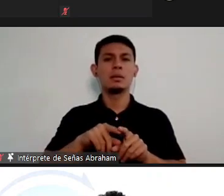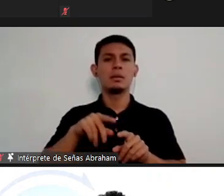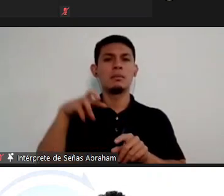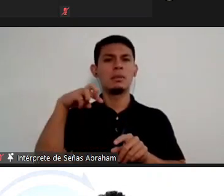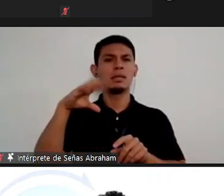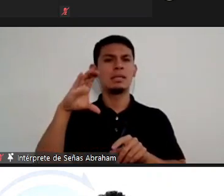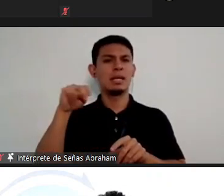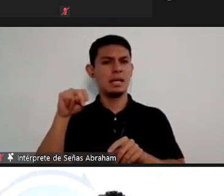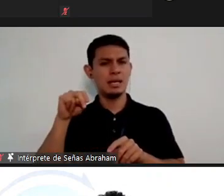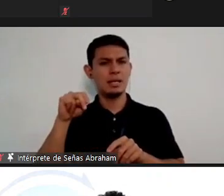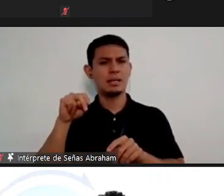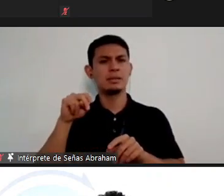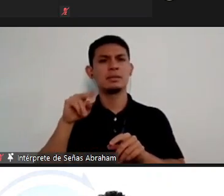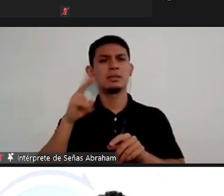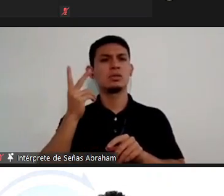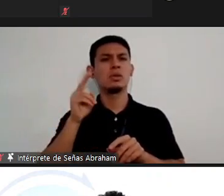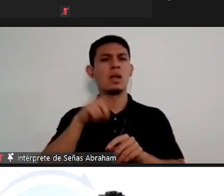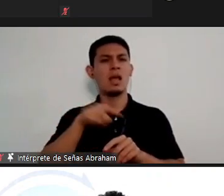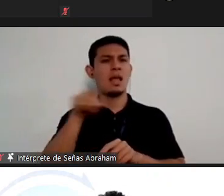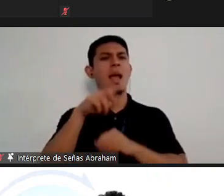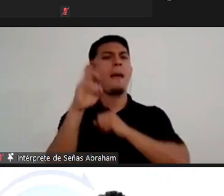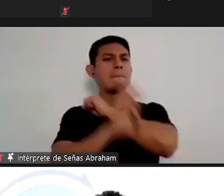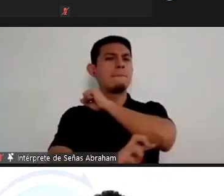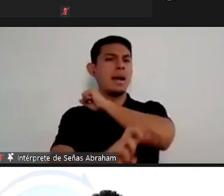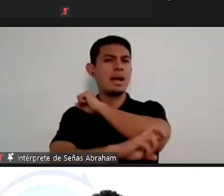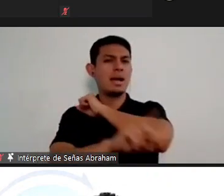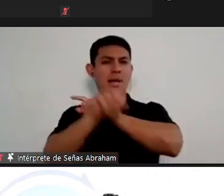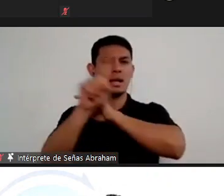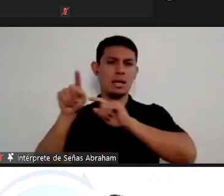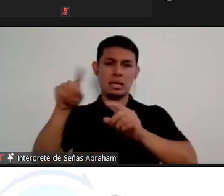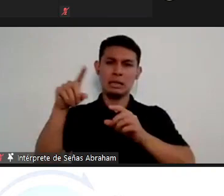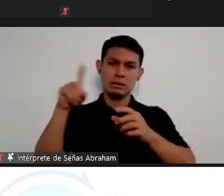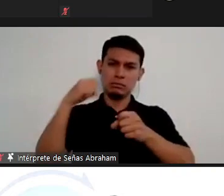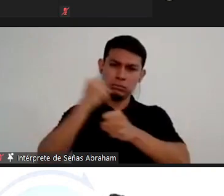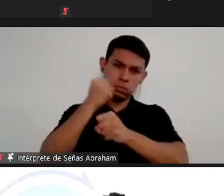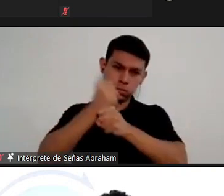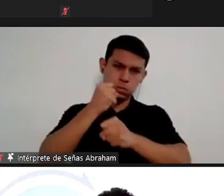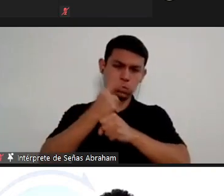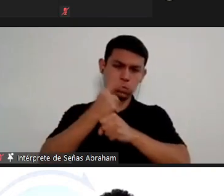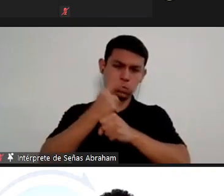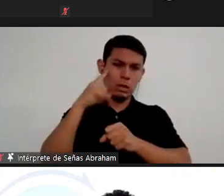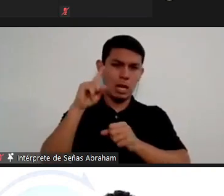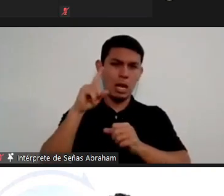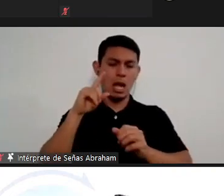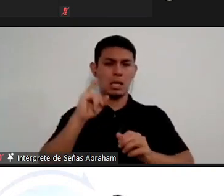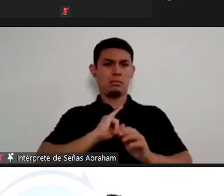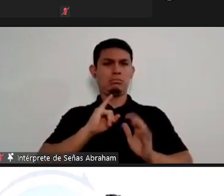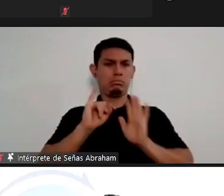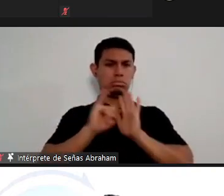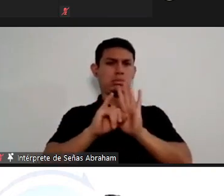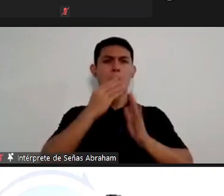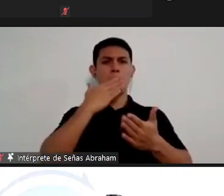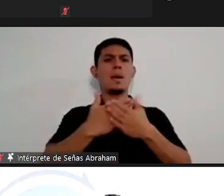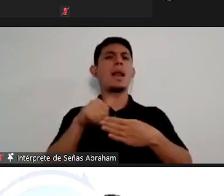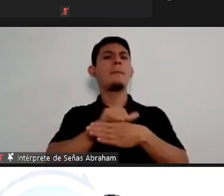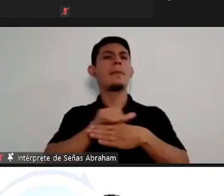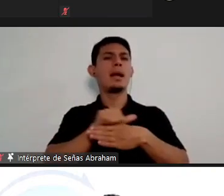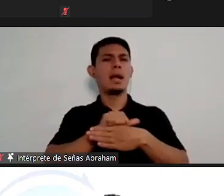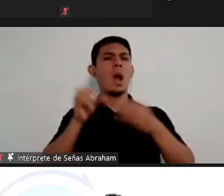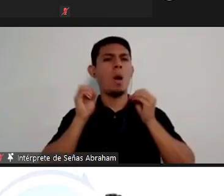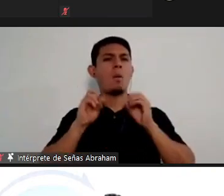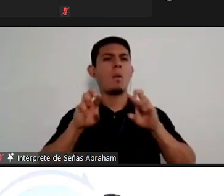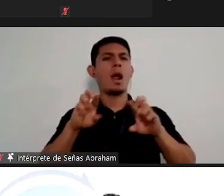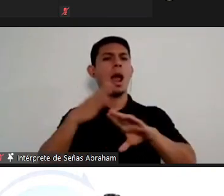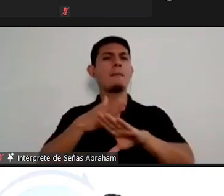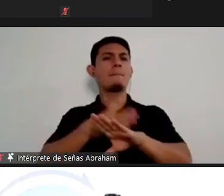prime minister's offices are for these countries that we will be working to identify the best practices